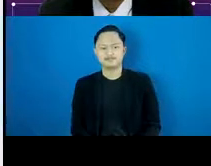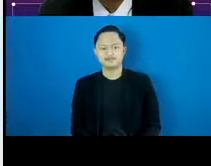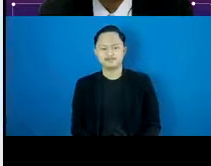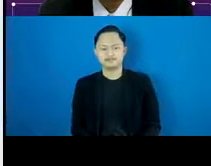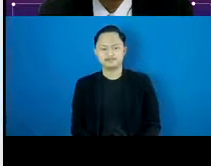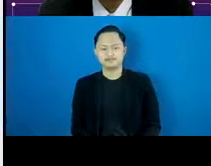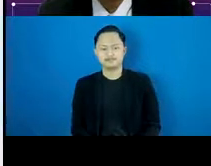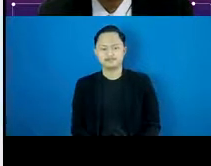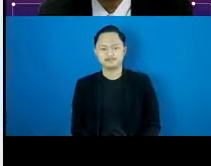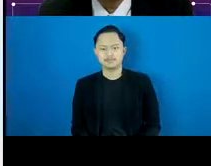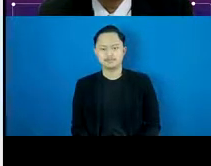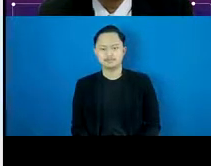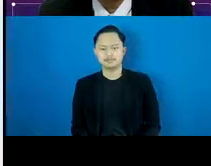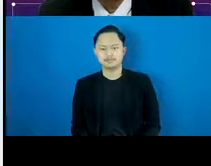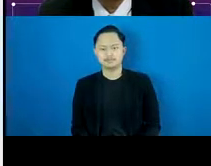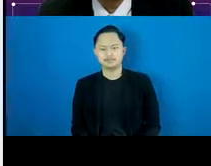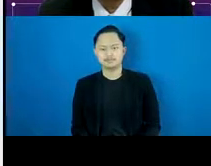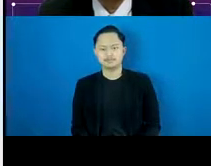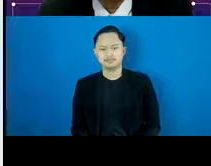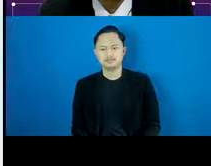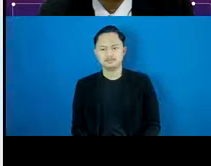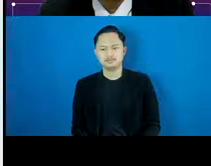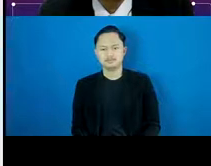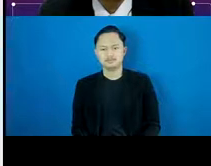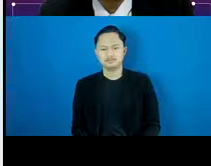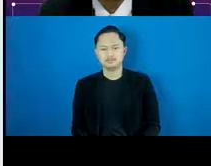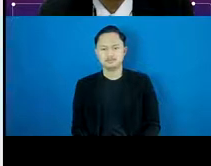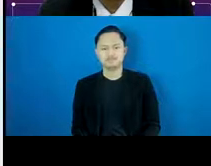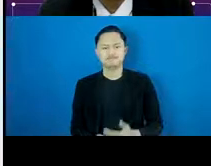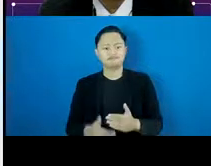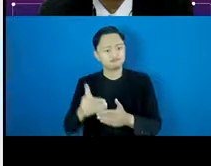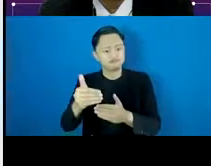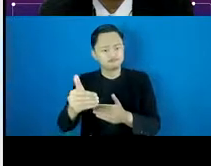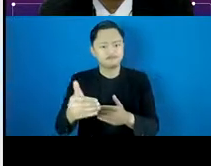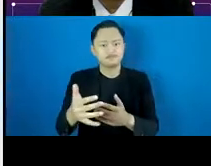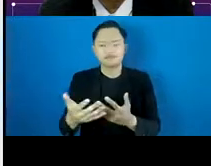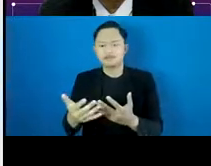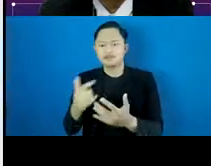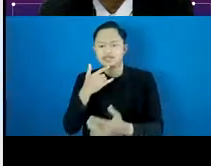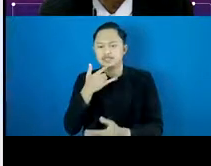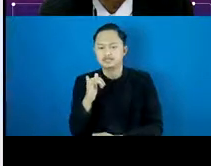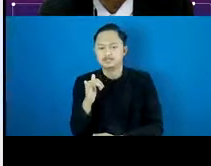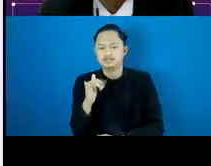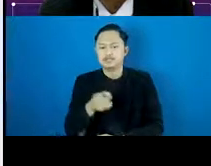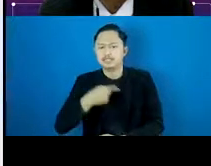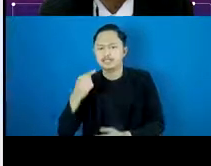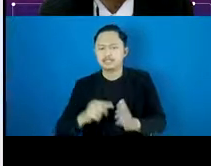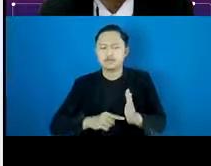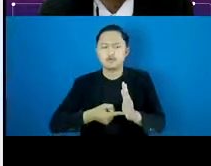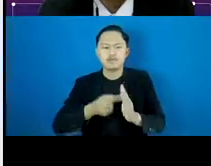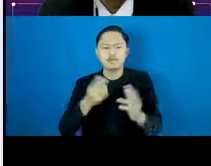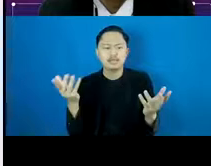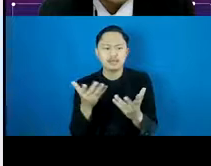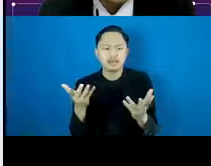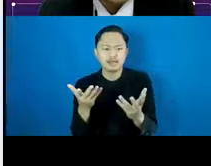So these are the steps that we recommend doing. We start with a reference e-bus. We